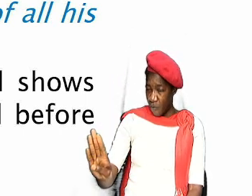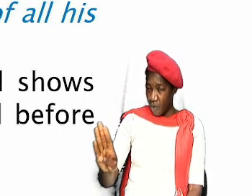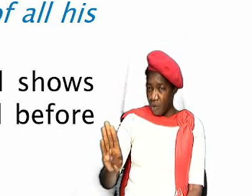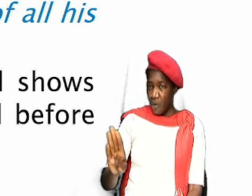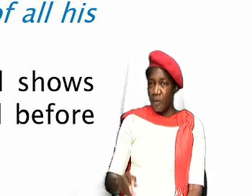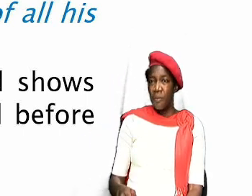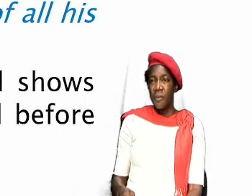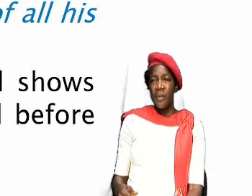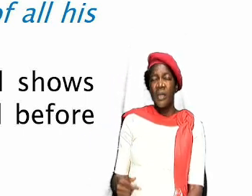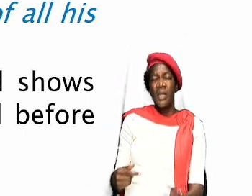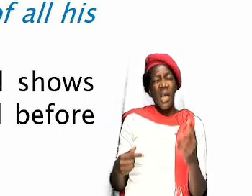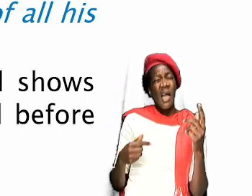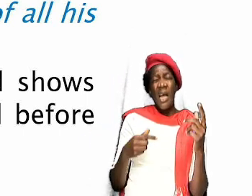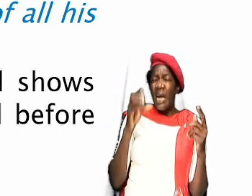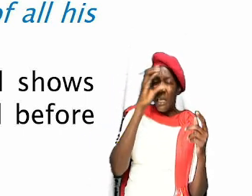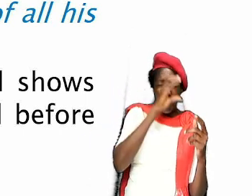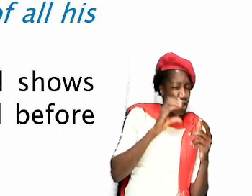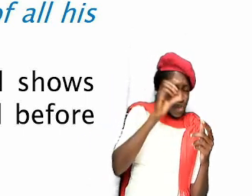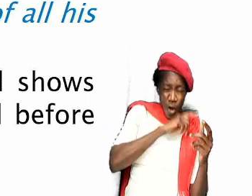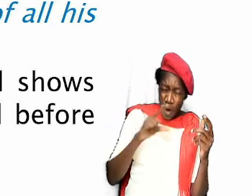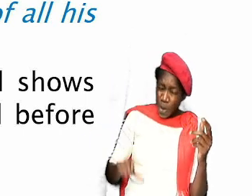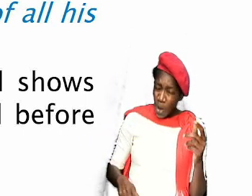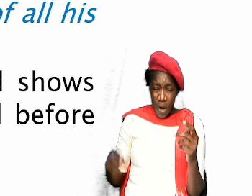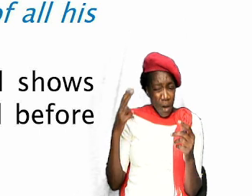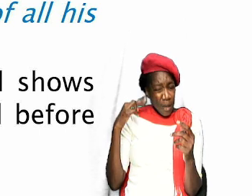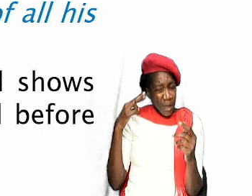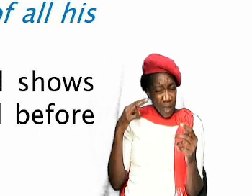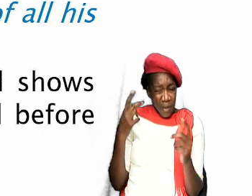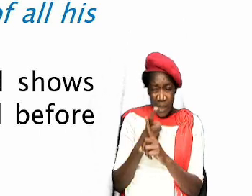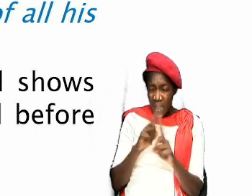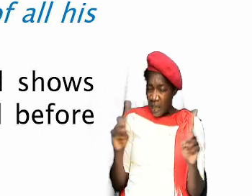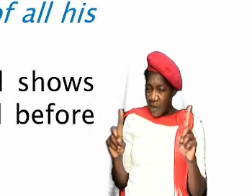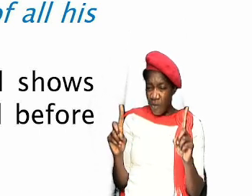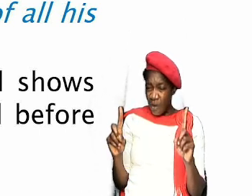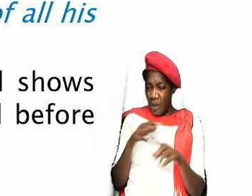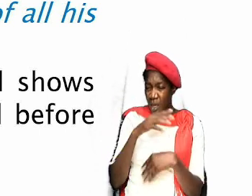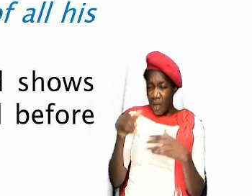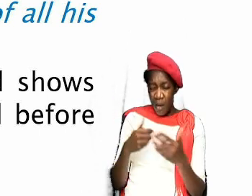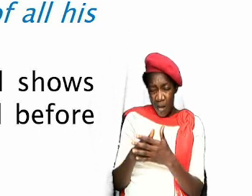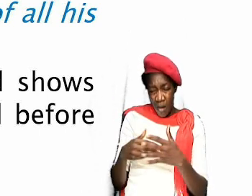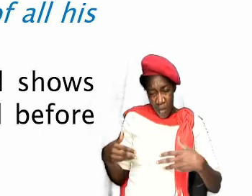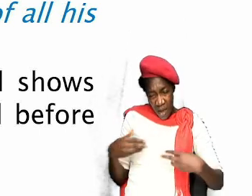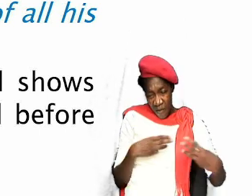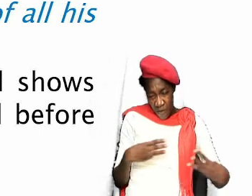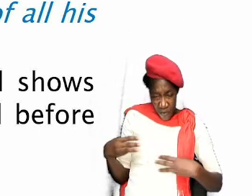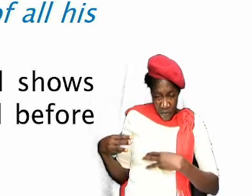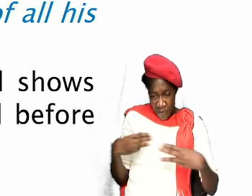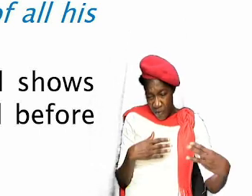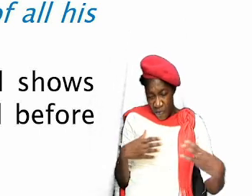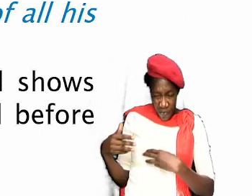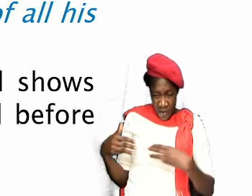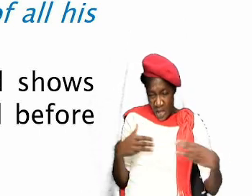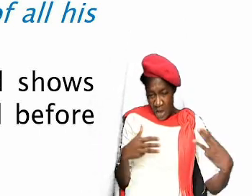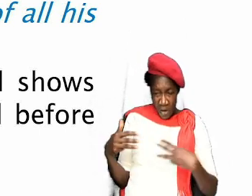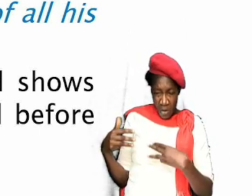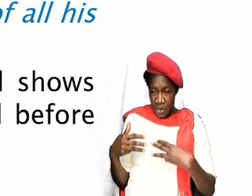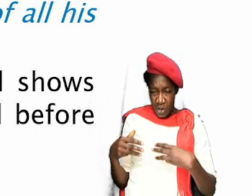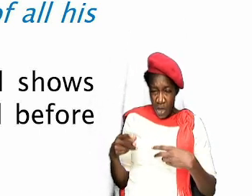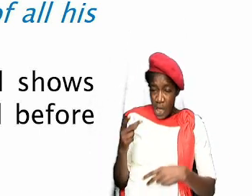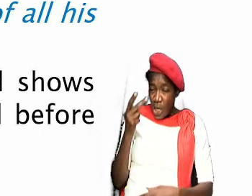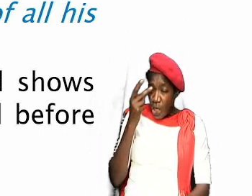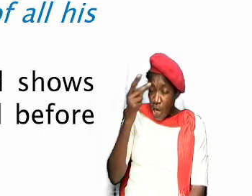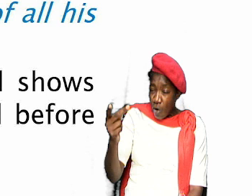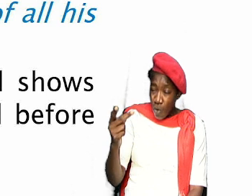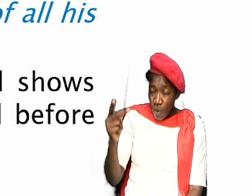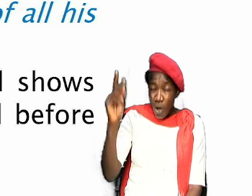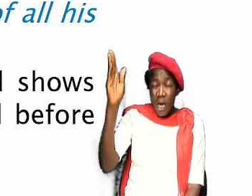Lord and he heard me and delivered me from all my fears. Hey, Jesus. They looked unto